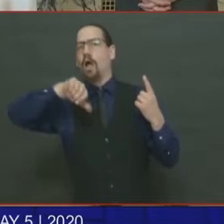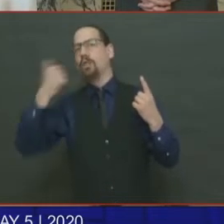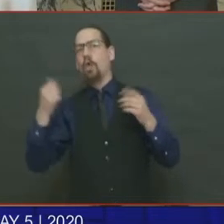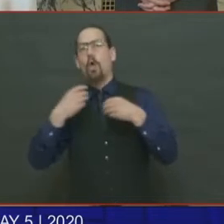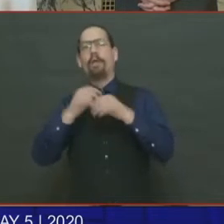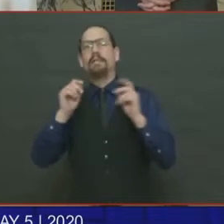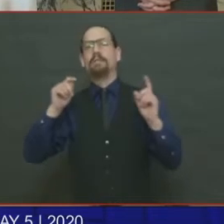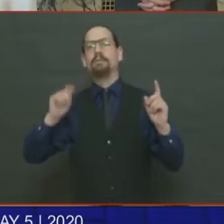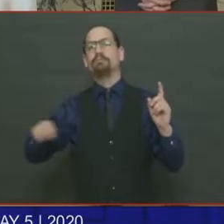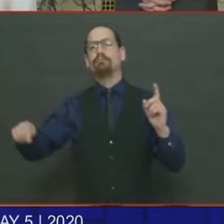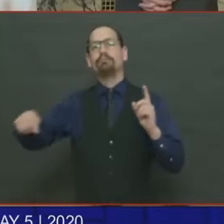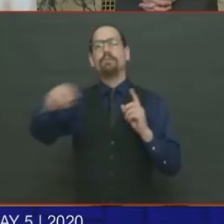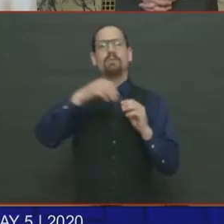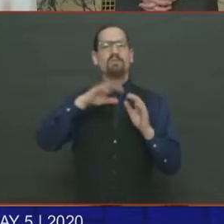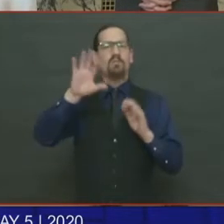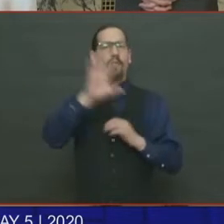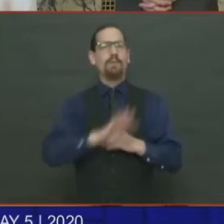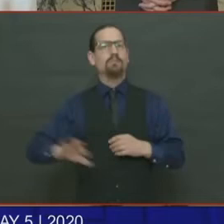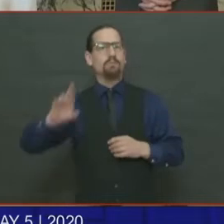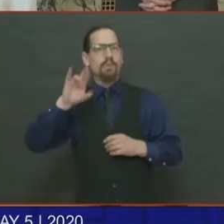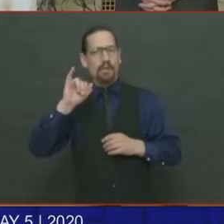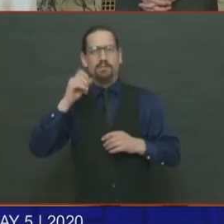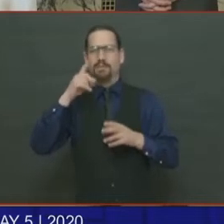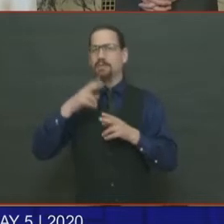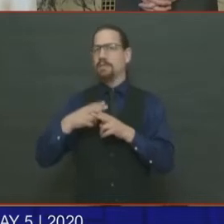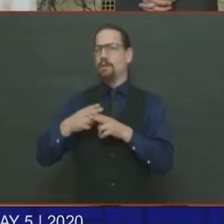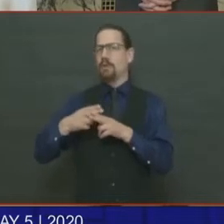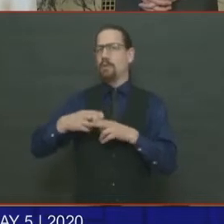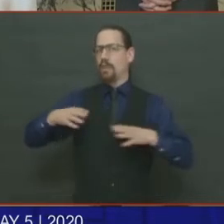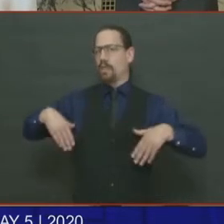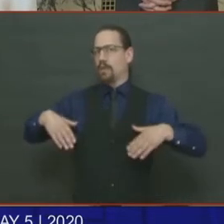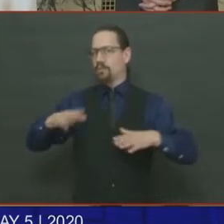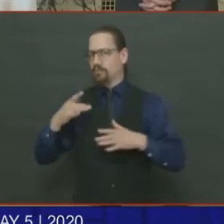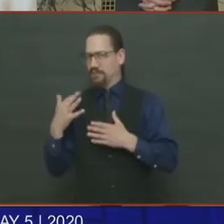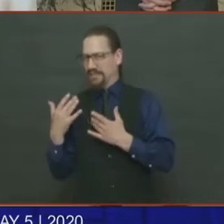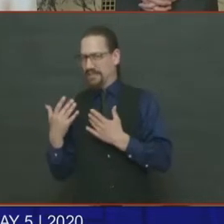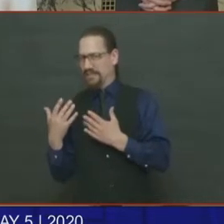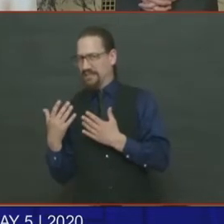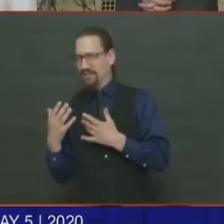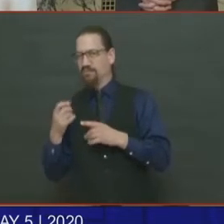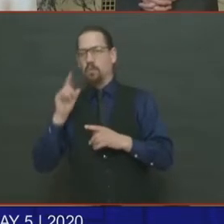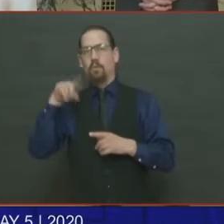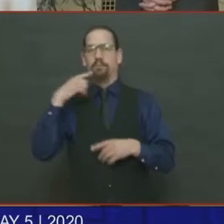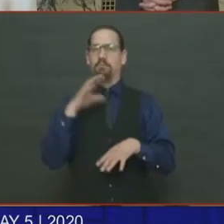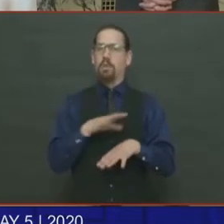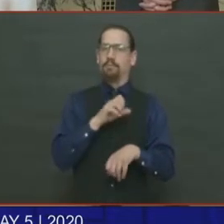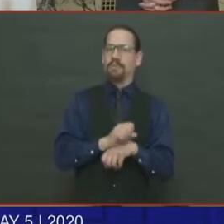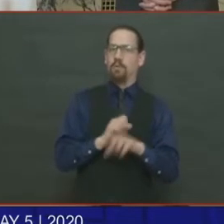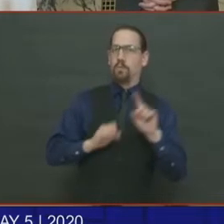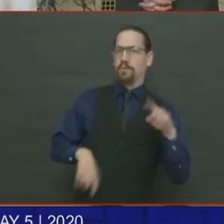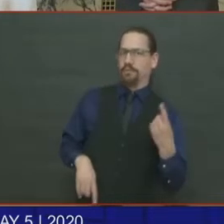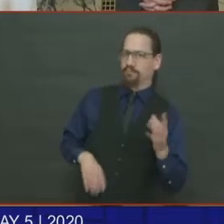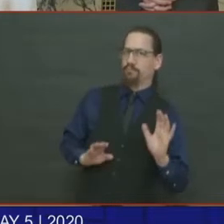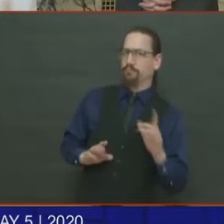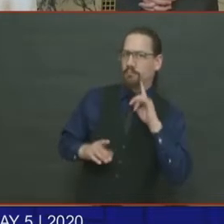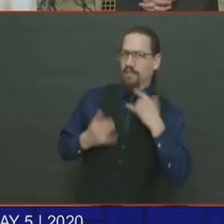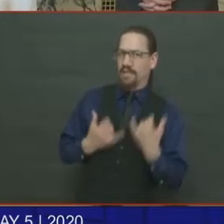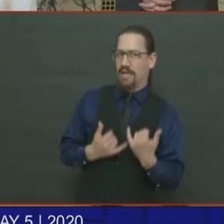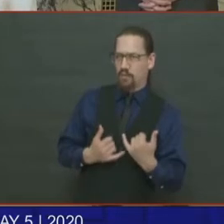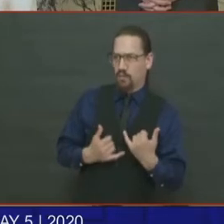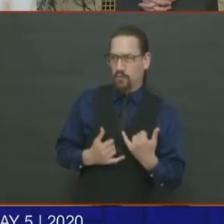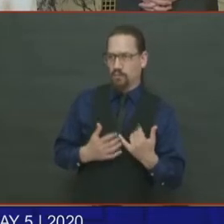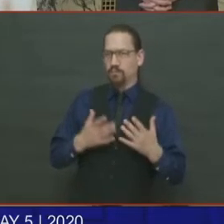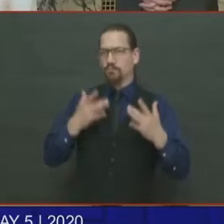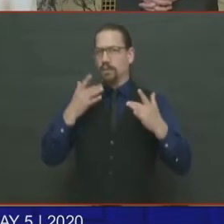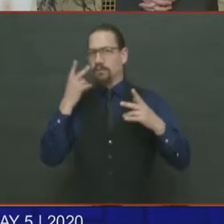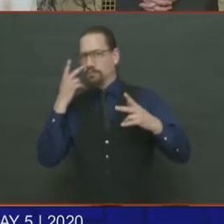And then beyond that, everything is still by appointment only. So why am I saying that? Because that's how I want